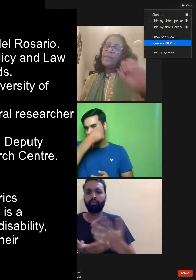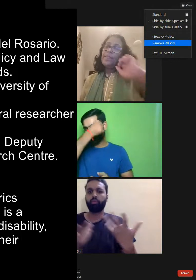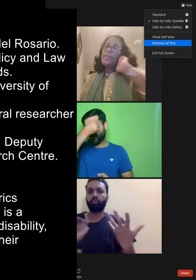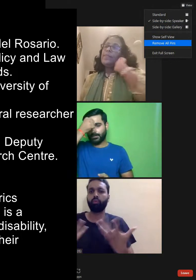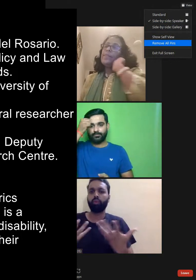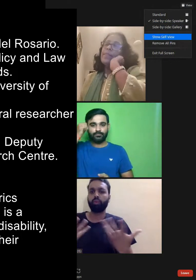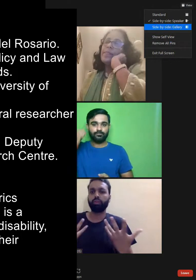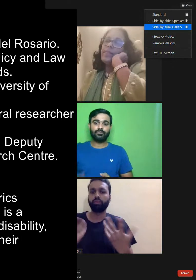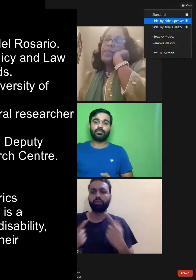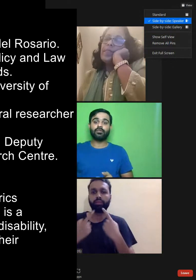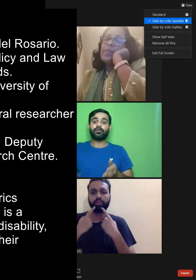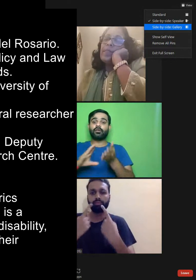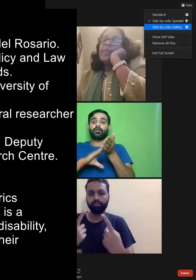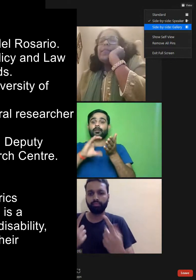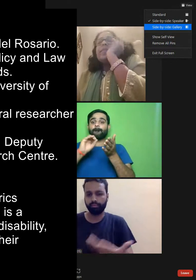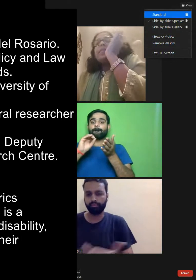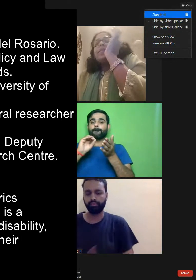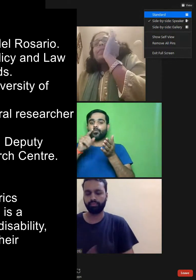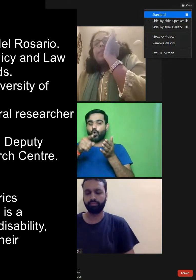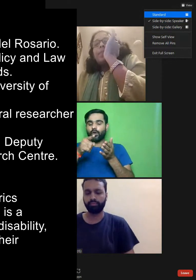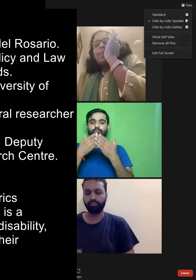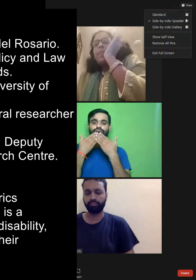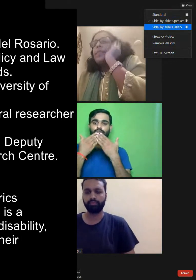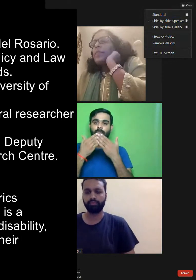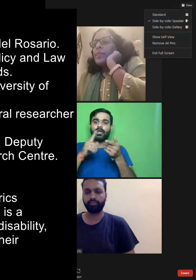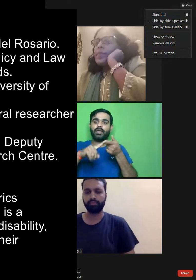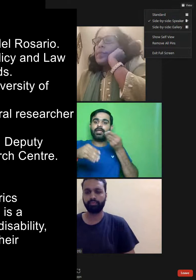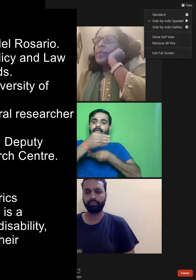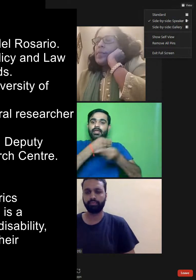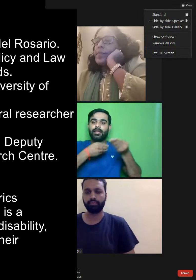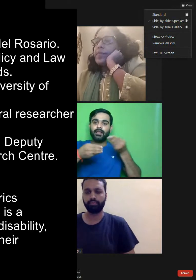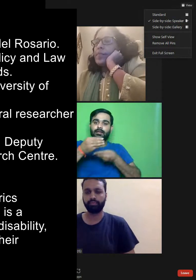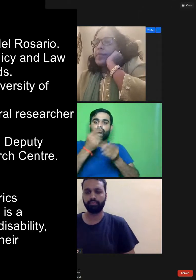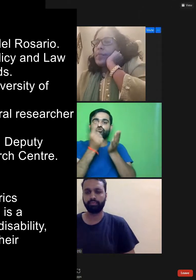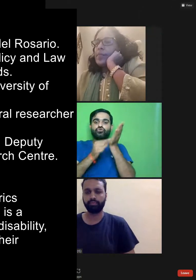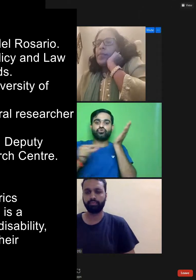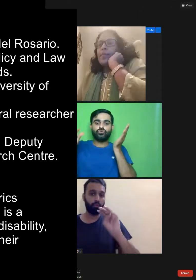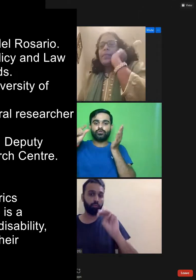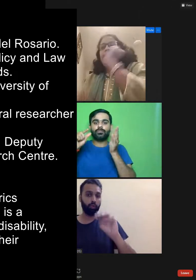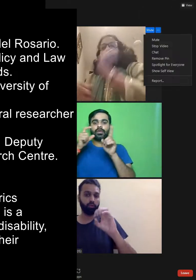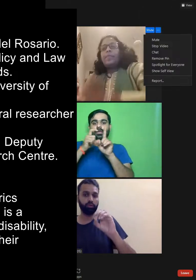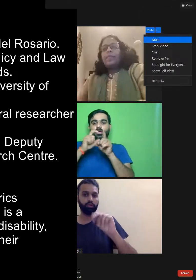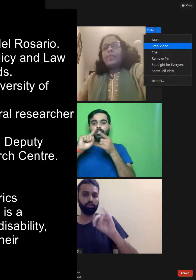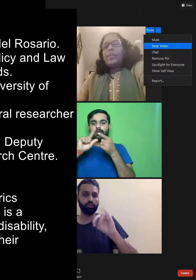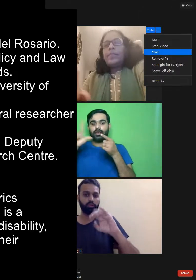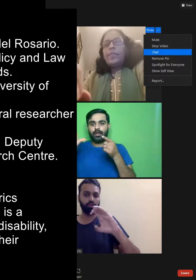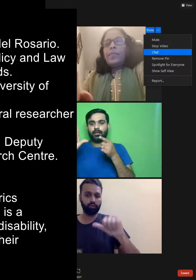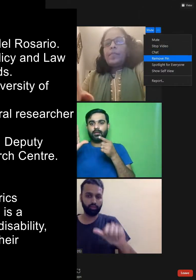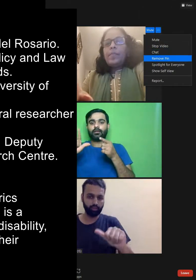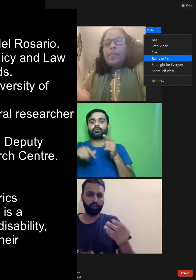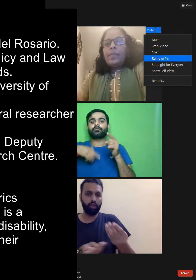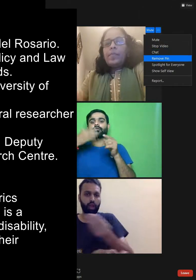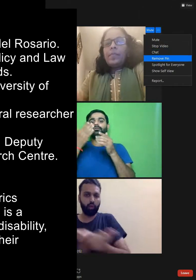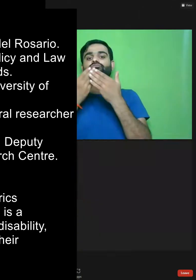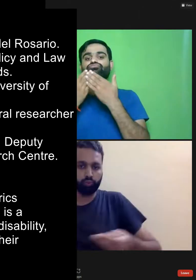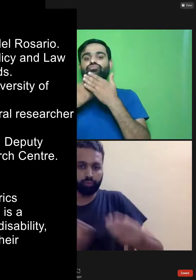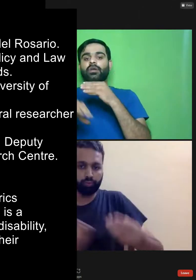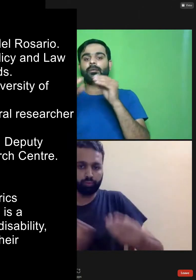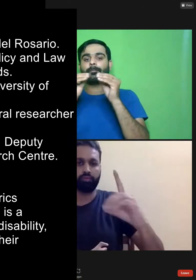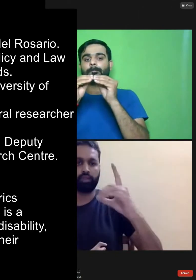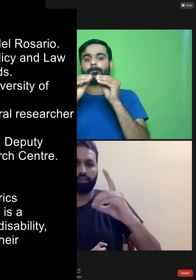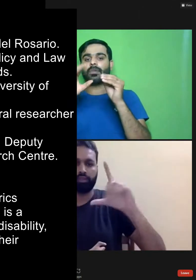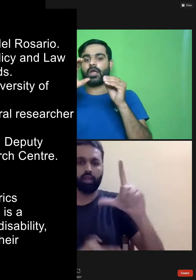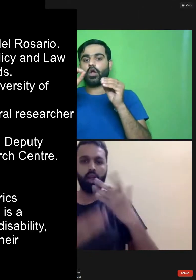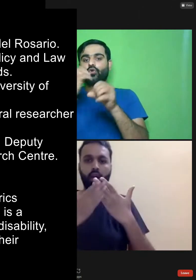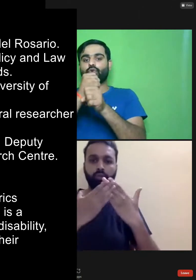Monica is a physiotherapist with a master's in economics from Universidad del Rosario in Bogotá. She